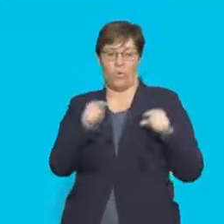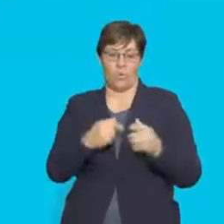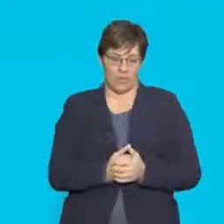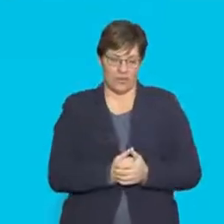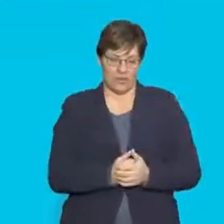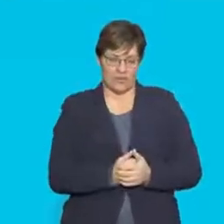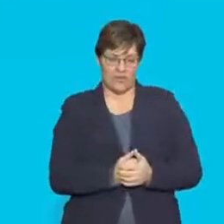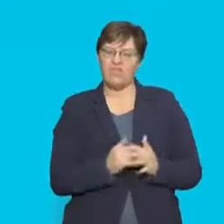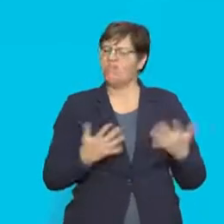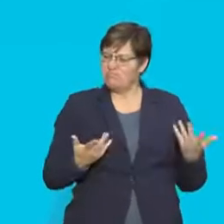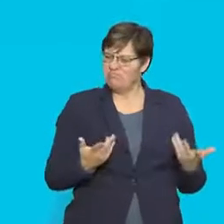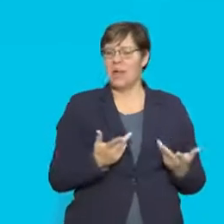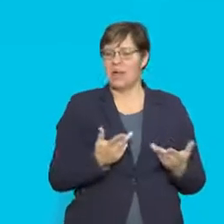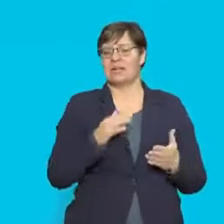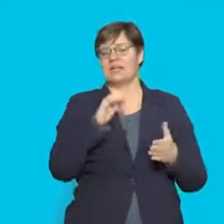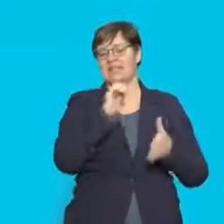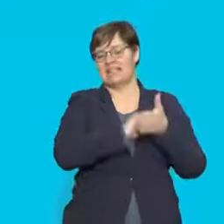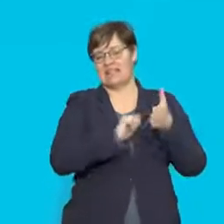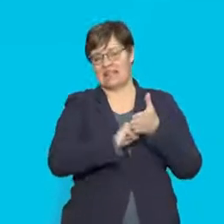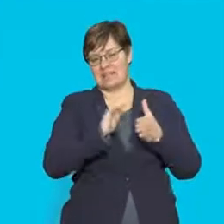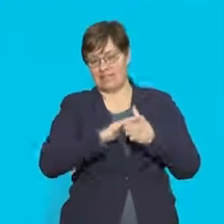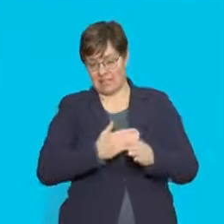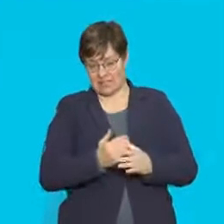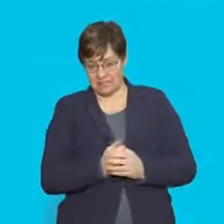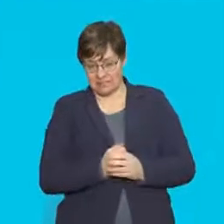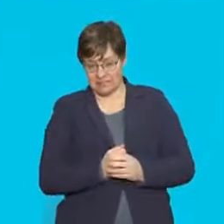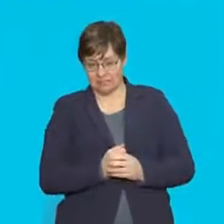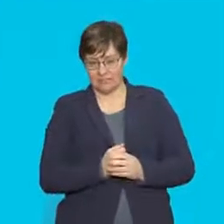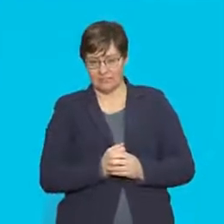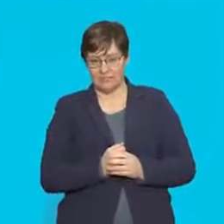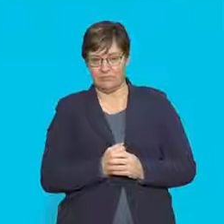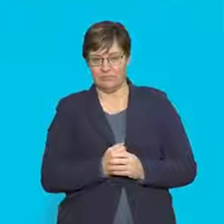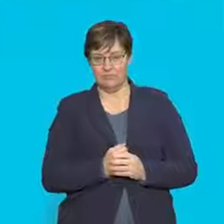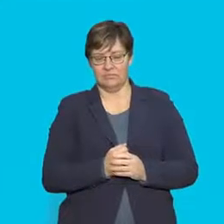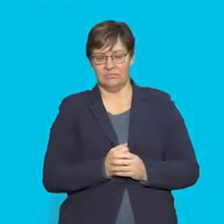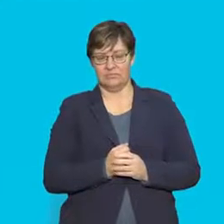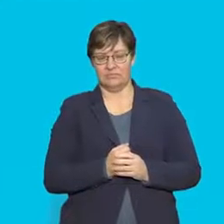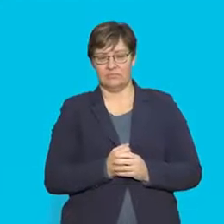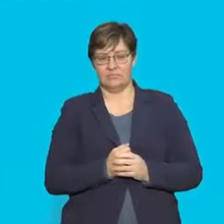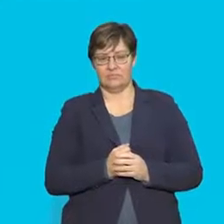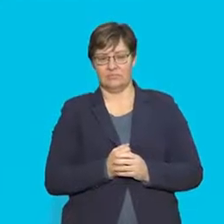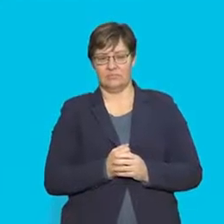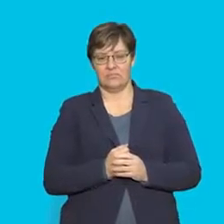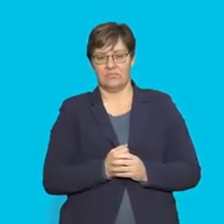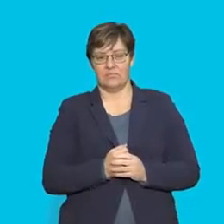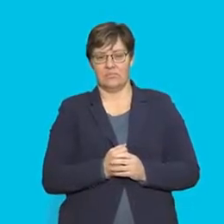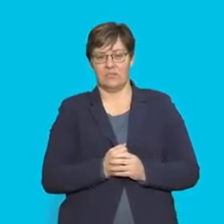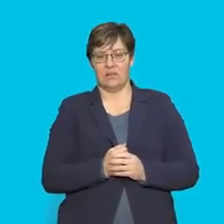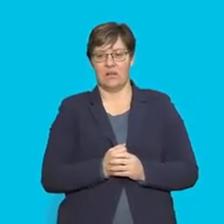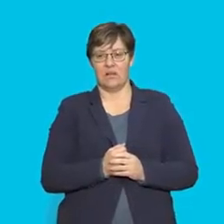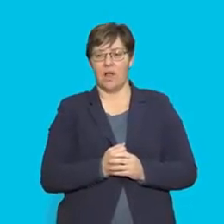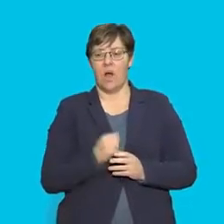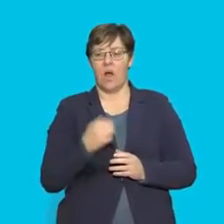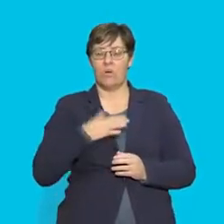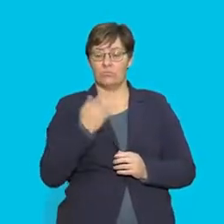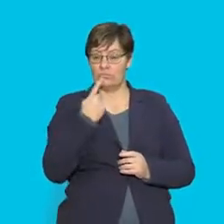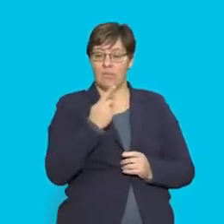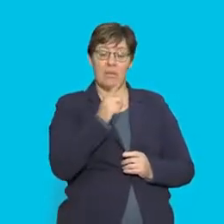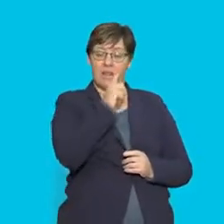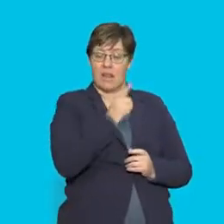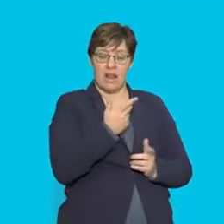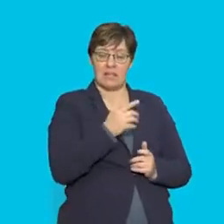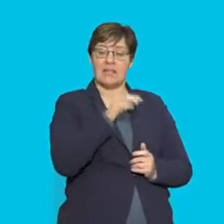that's the whole point of deductive reasoning. So, with this one here, I must look at what angle A is, right? I